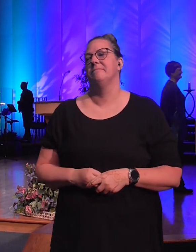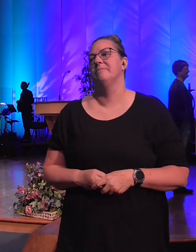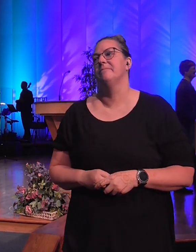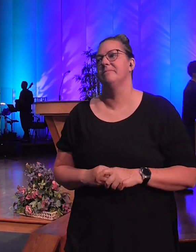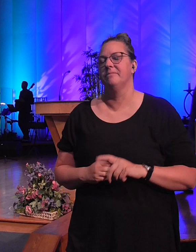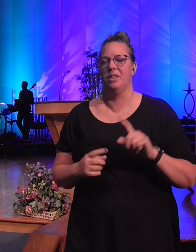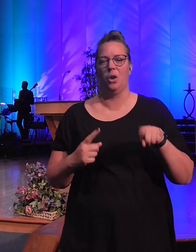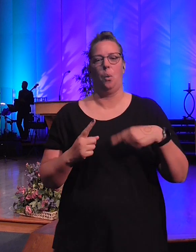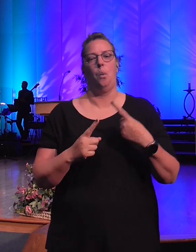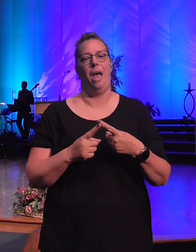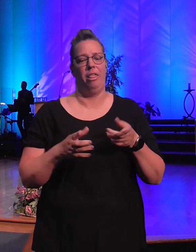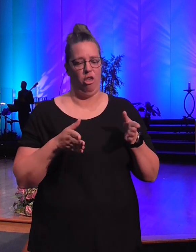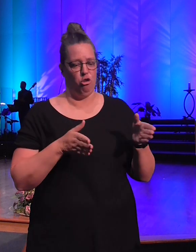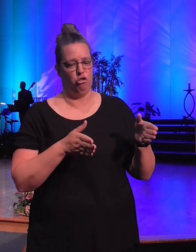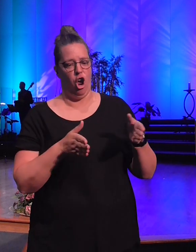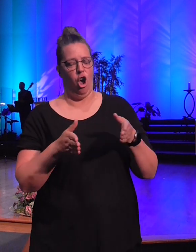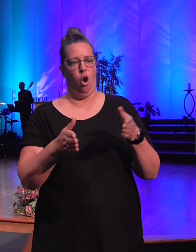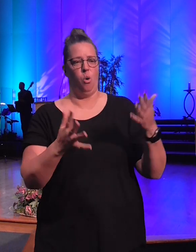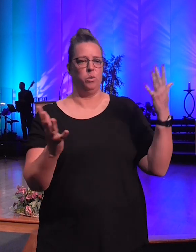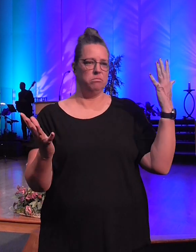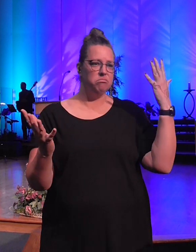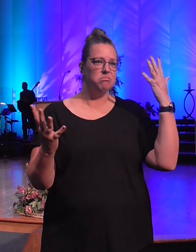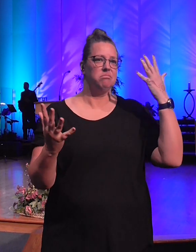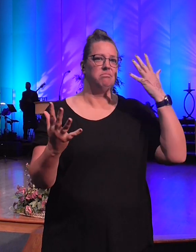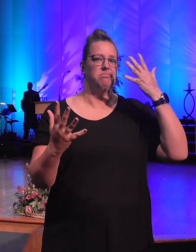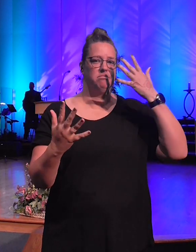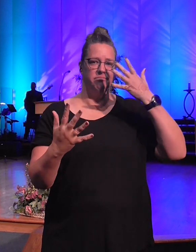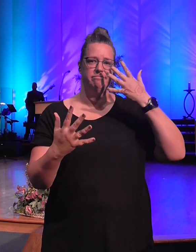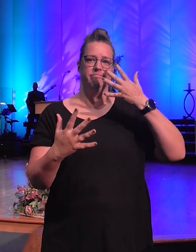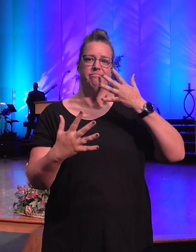When the road gets dark